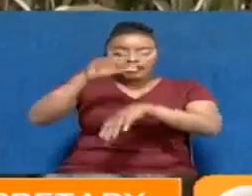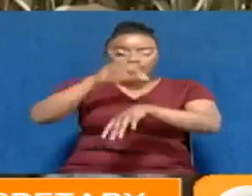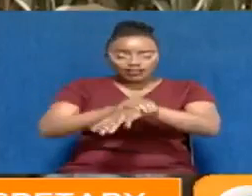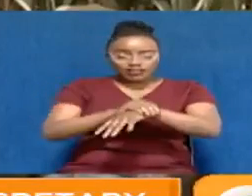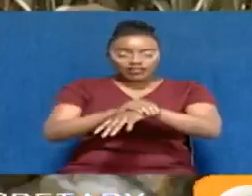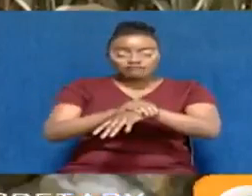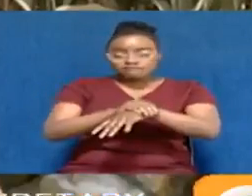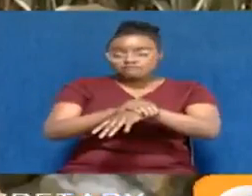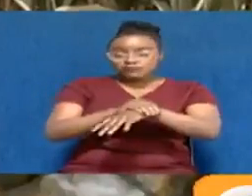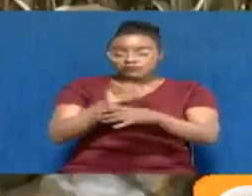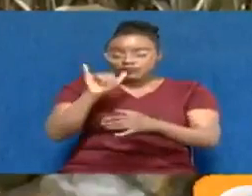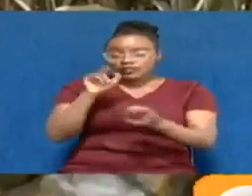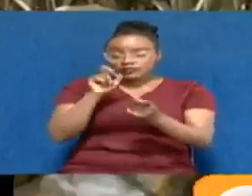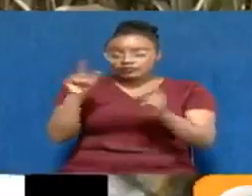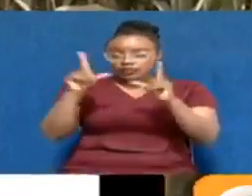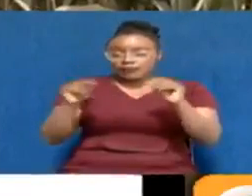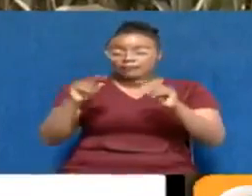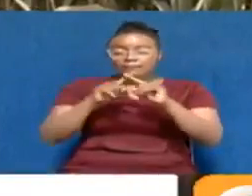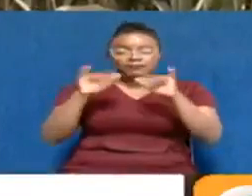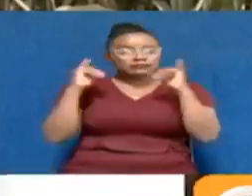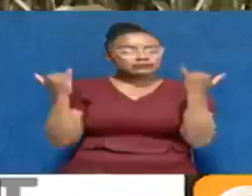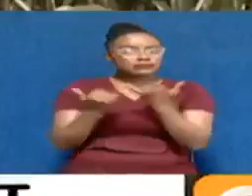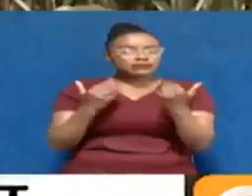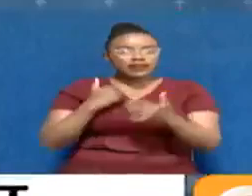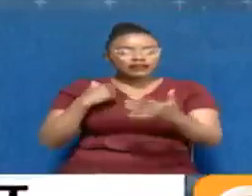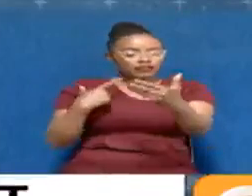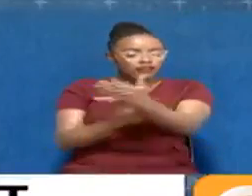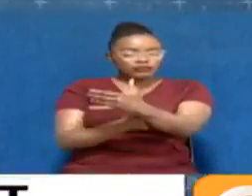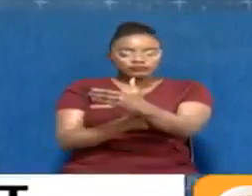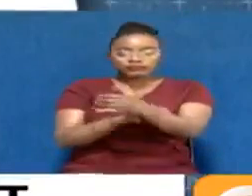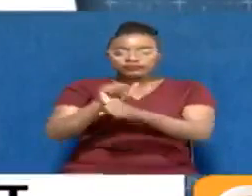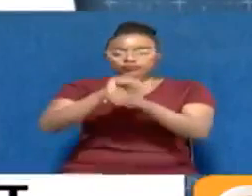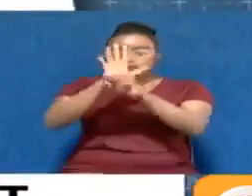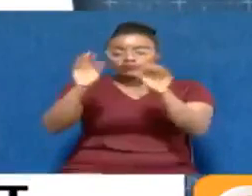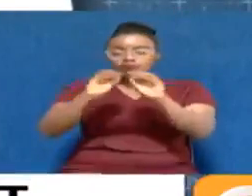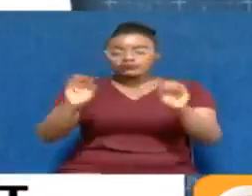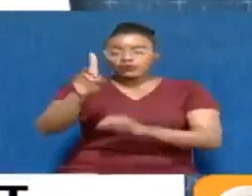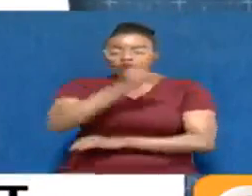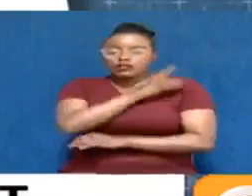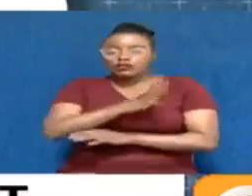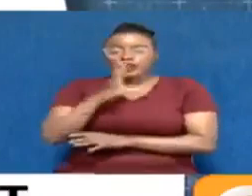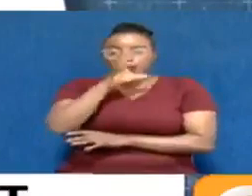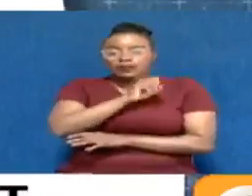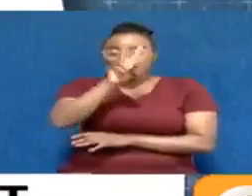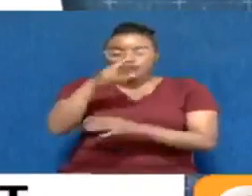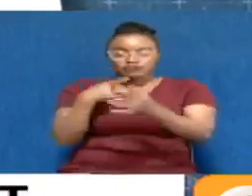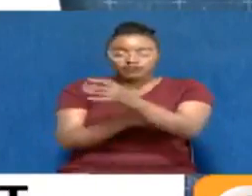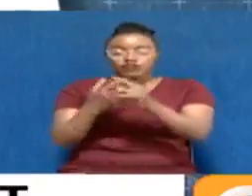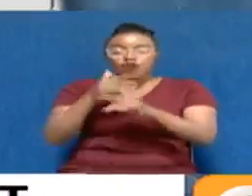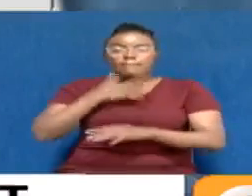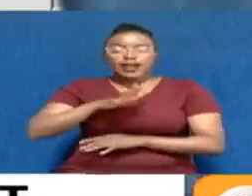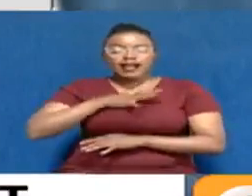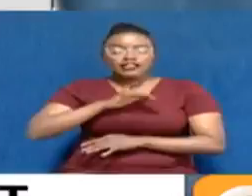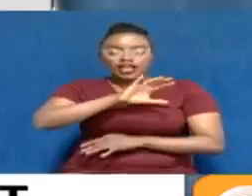texts. But the institutions do not have those COVID vaccines. One of the doctors we spoke to after missing a second dose at